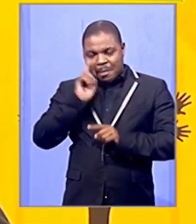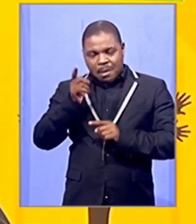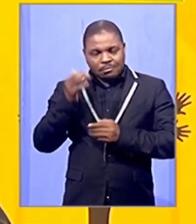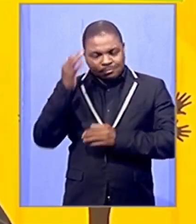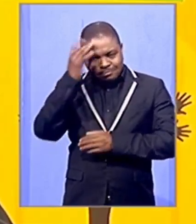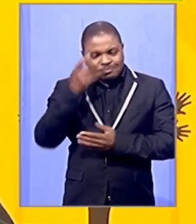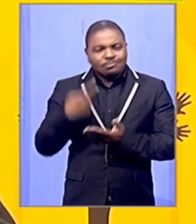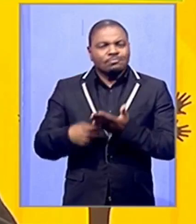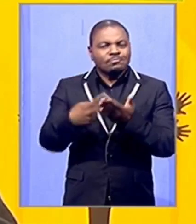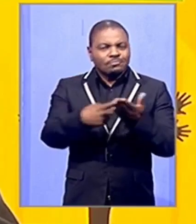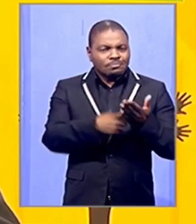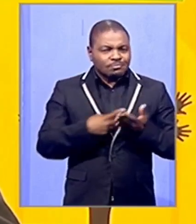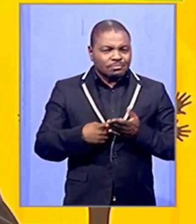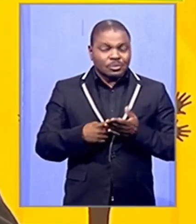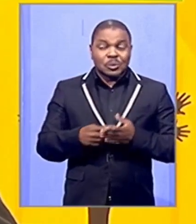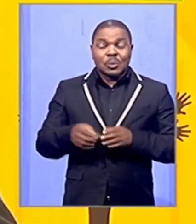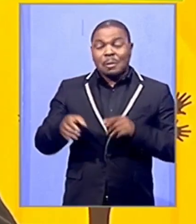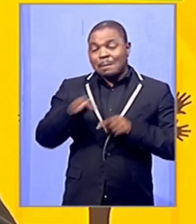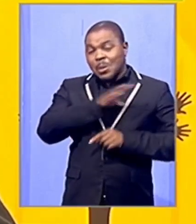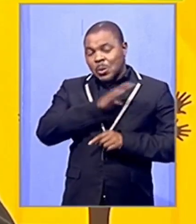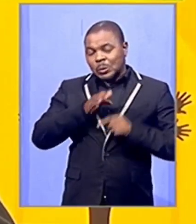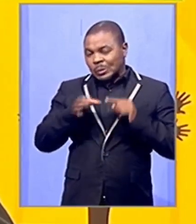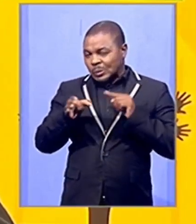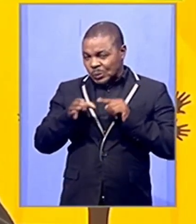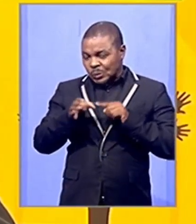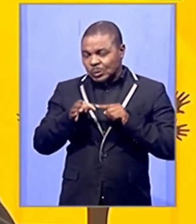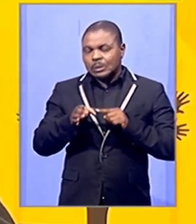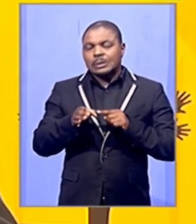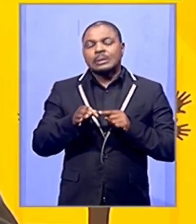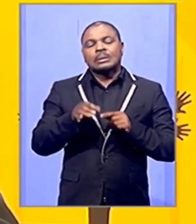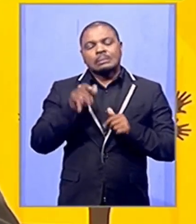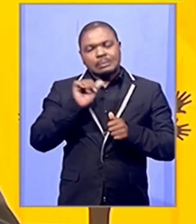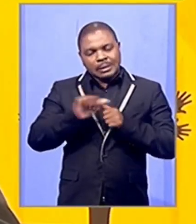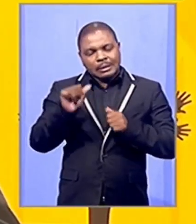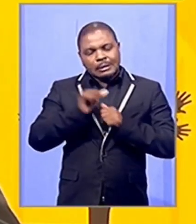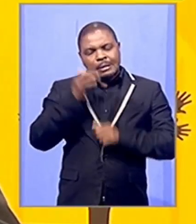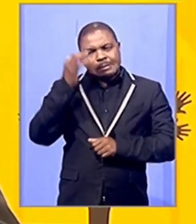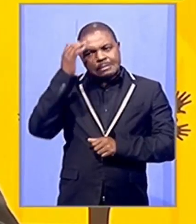this, that you as the board consider